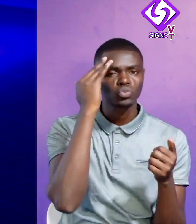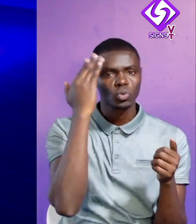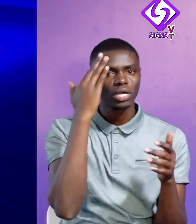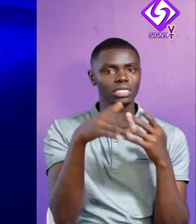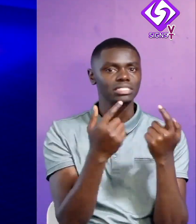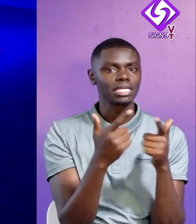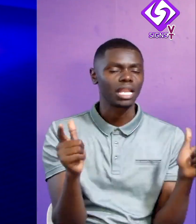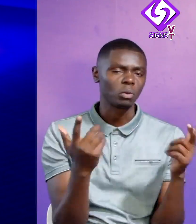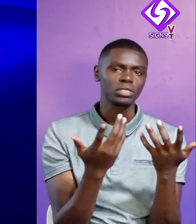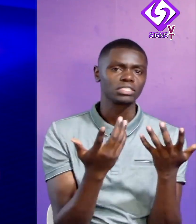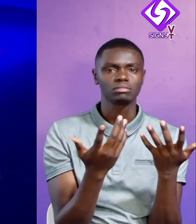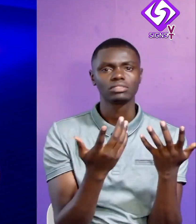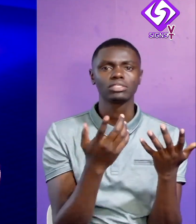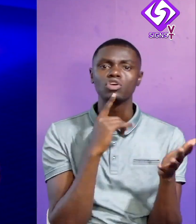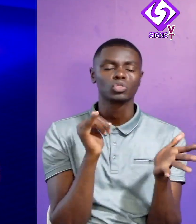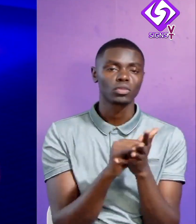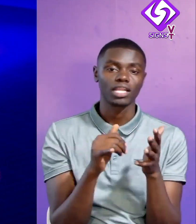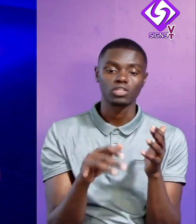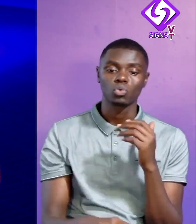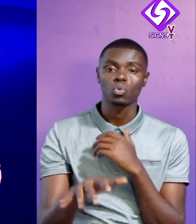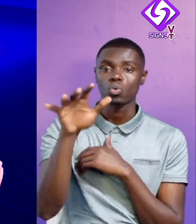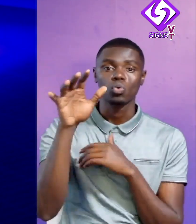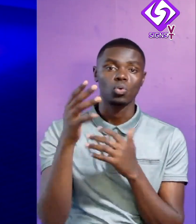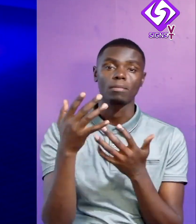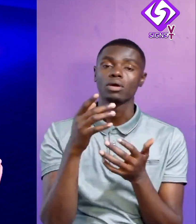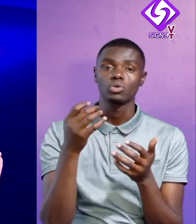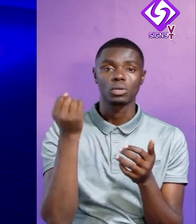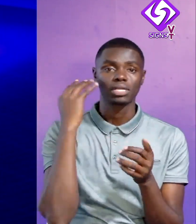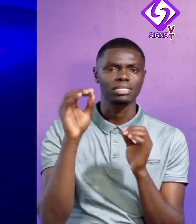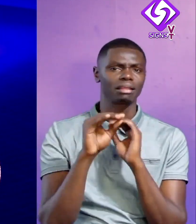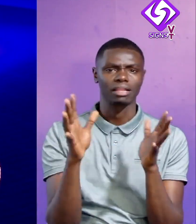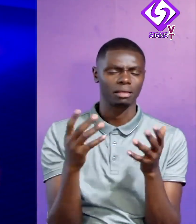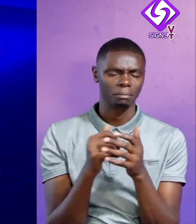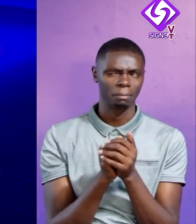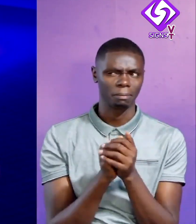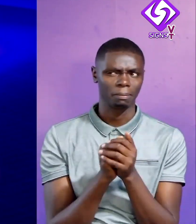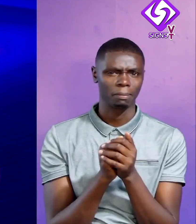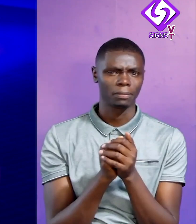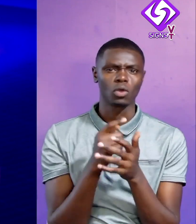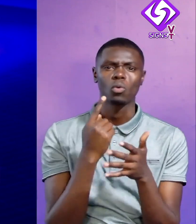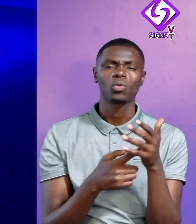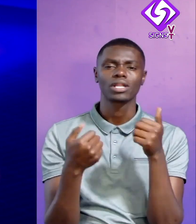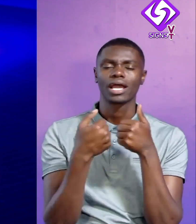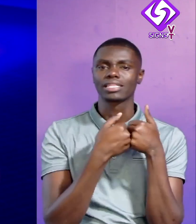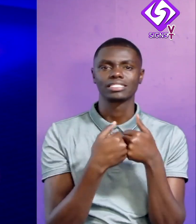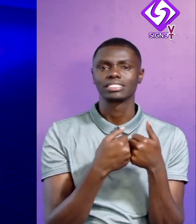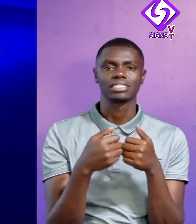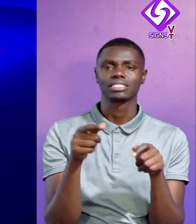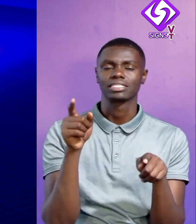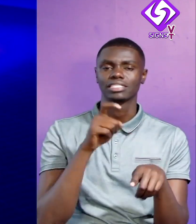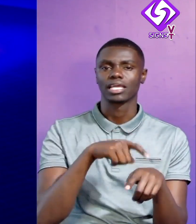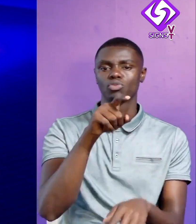sign language ukiwa mdogo, so that as you grow up uielewe vizuri. What are the challenges as you grow?